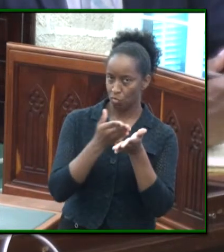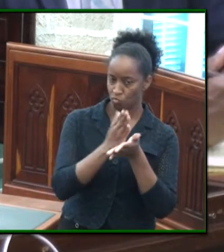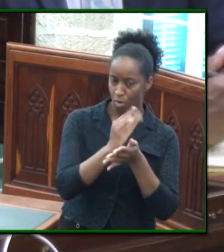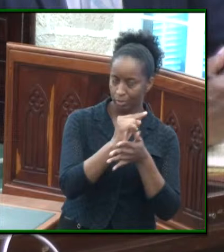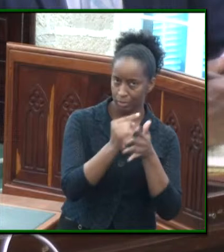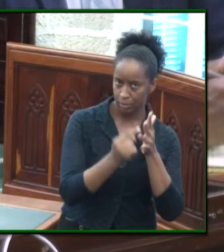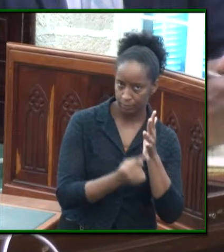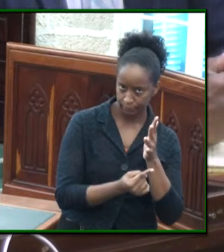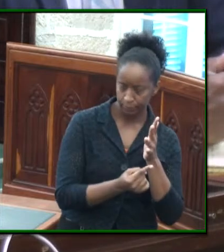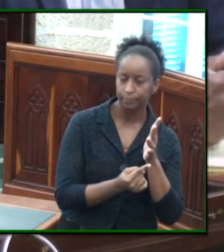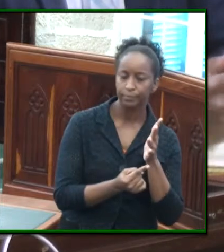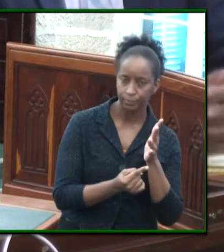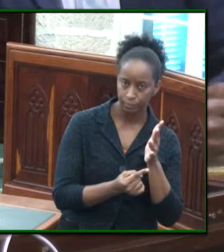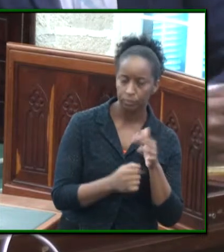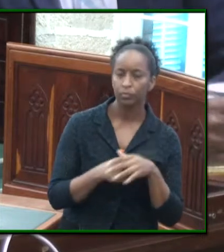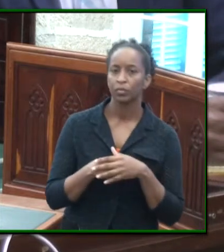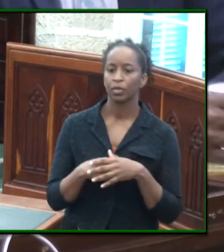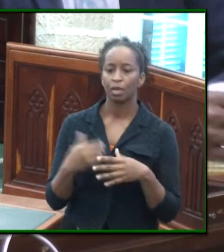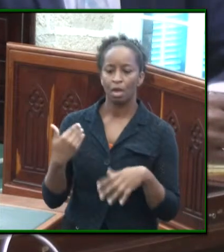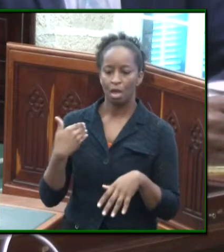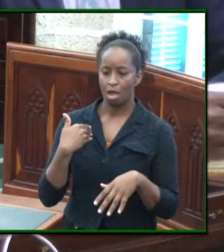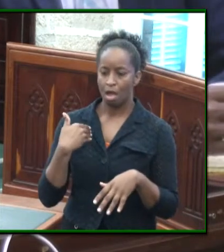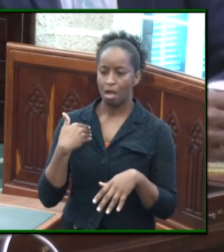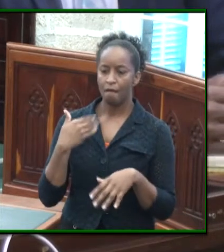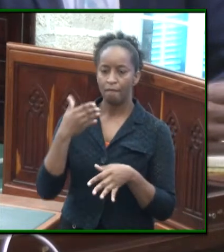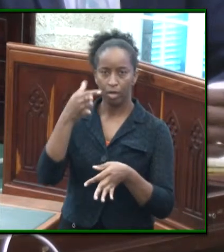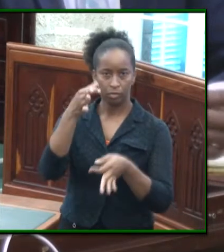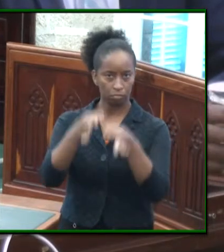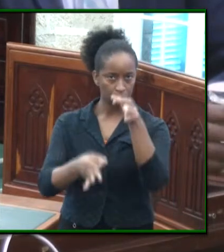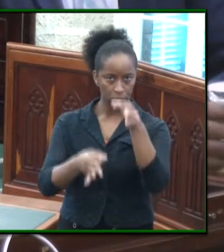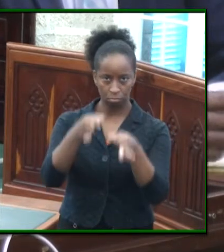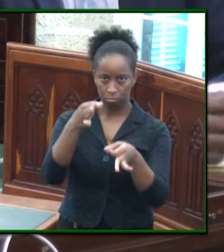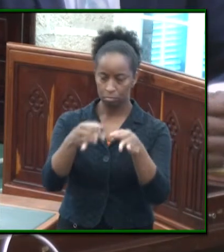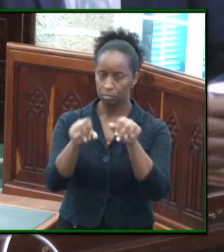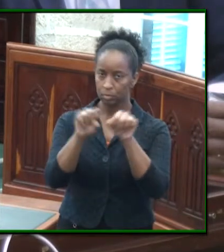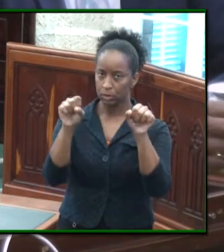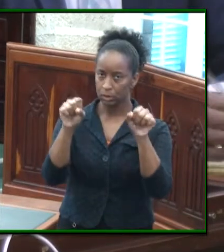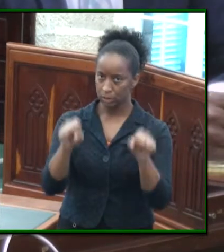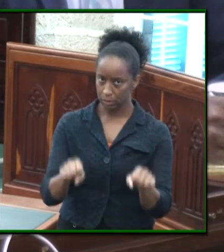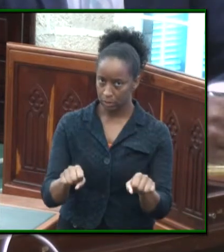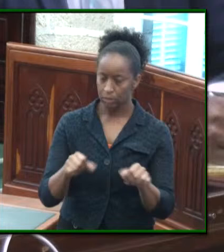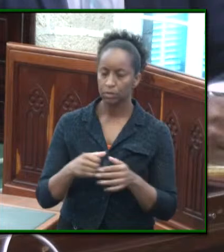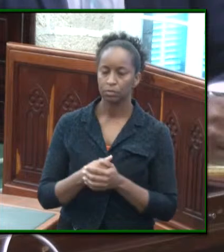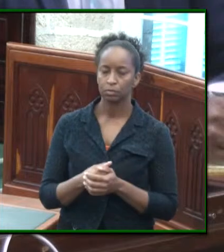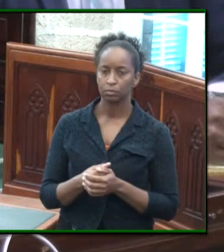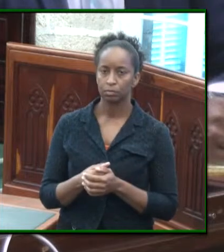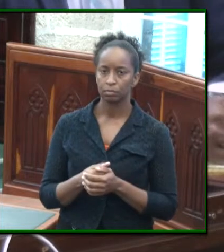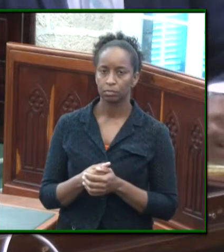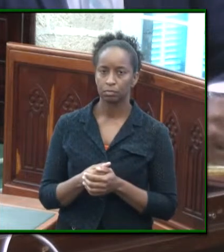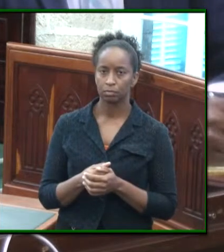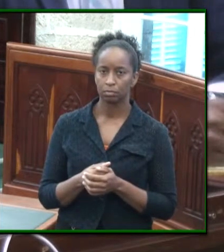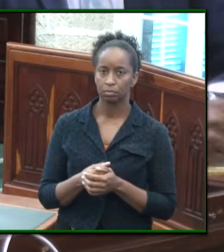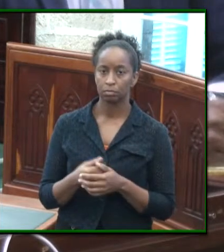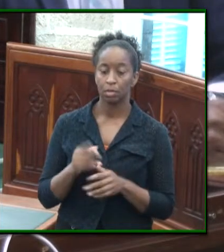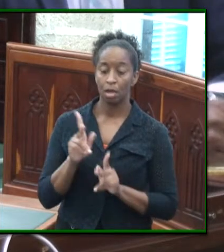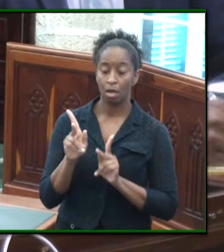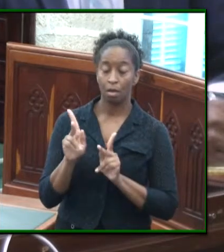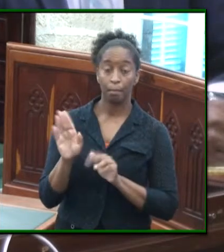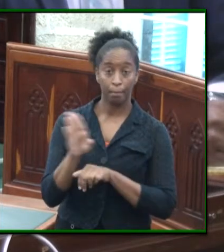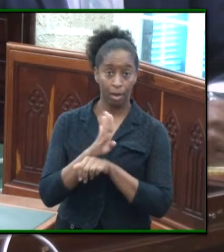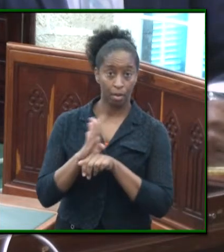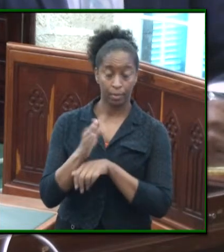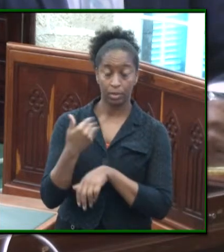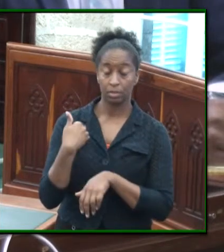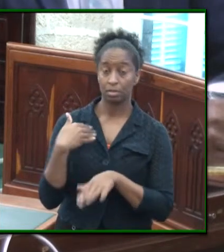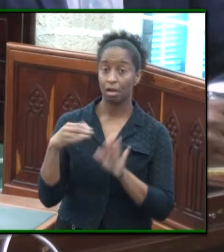Barbados has a constitution that regulates the affairs of the government and its citizenry,